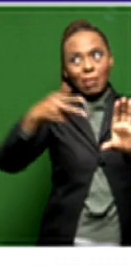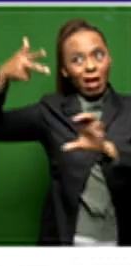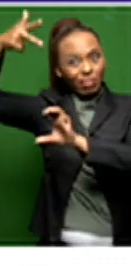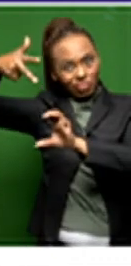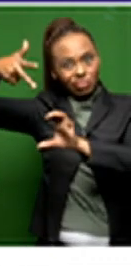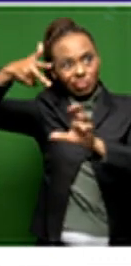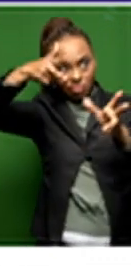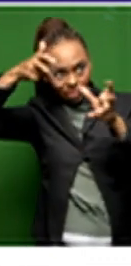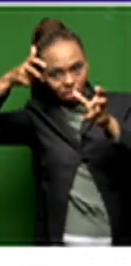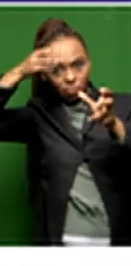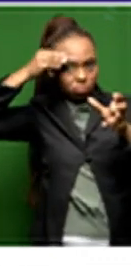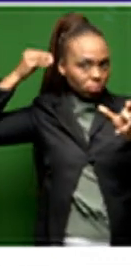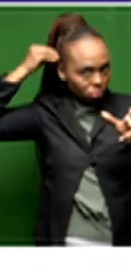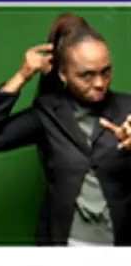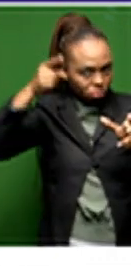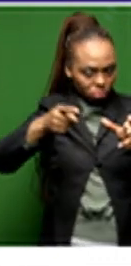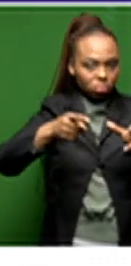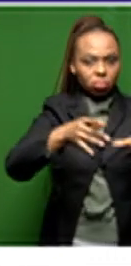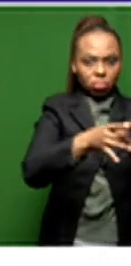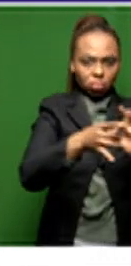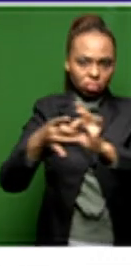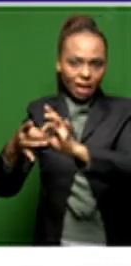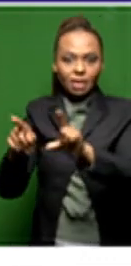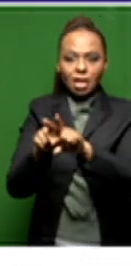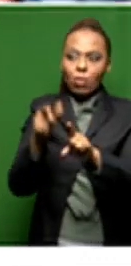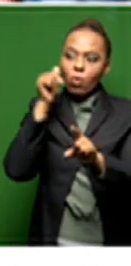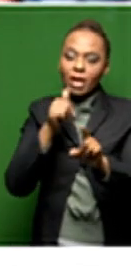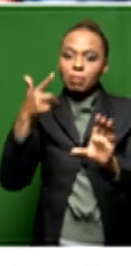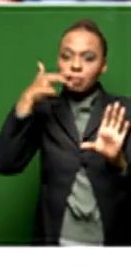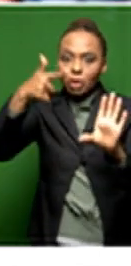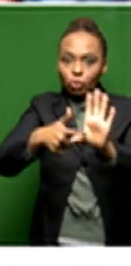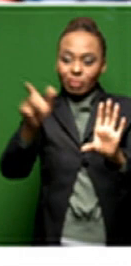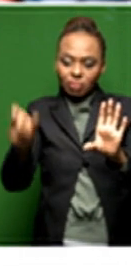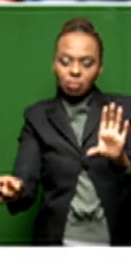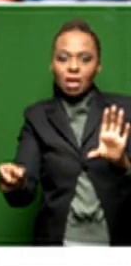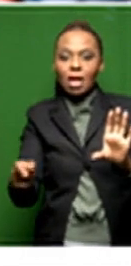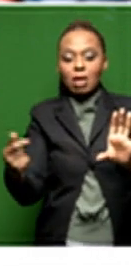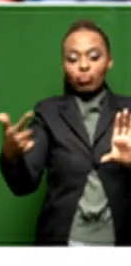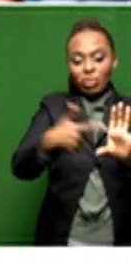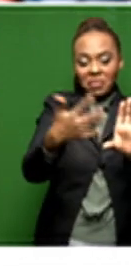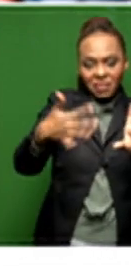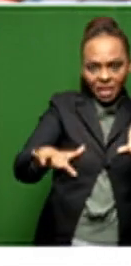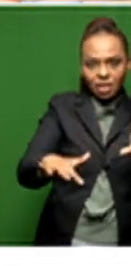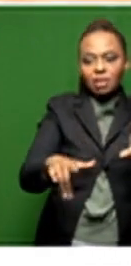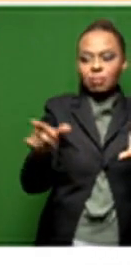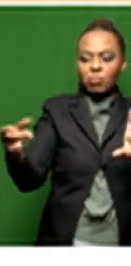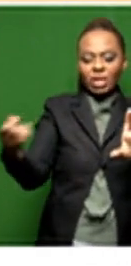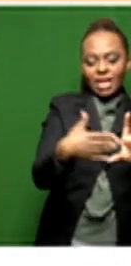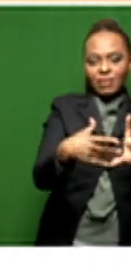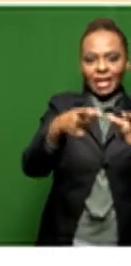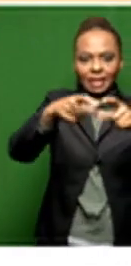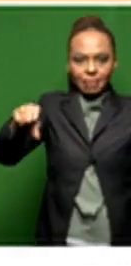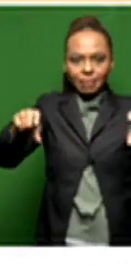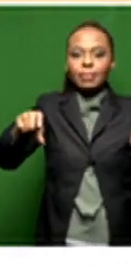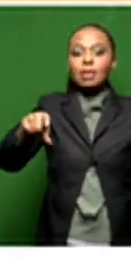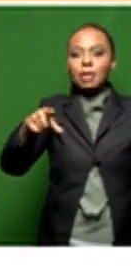immediately the customer receives the receipt on their phone and they drive off. So after payment authorization, can I